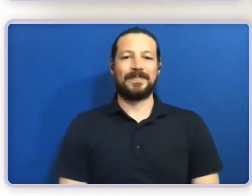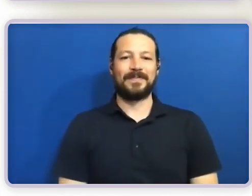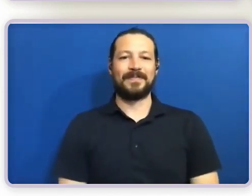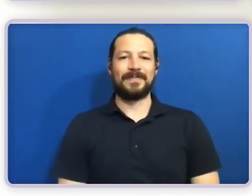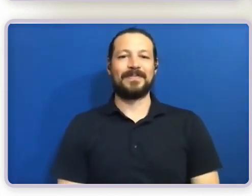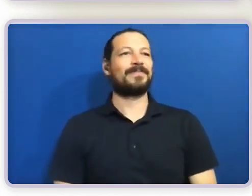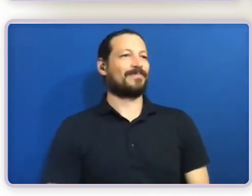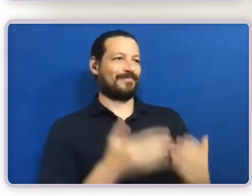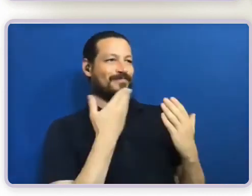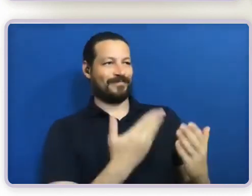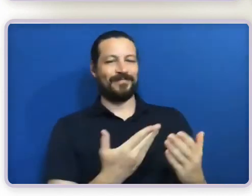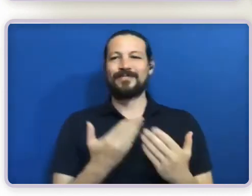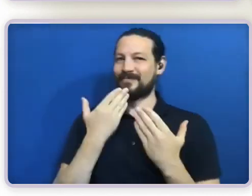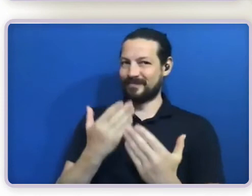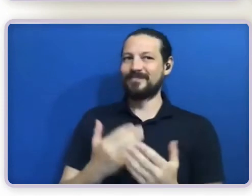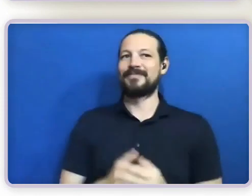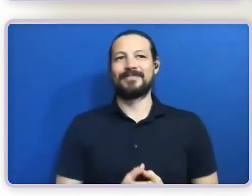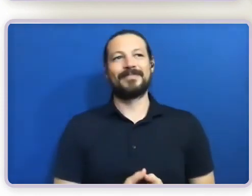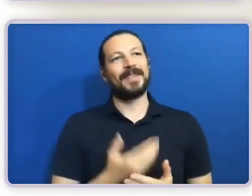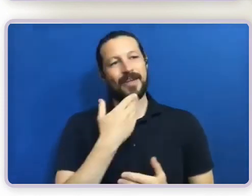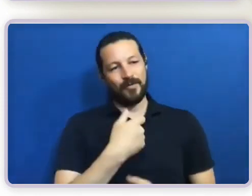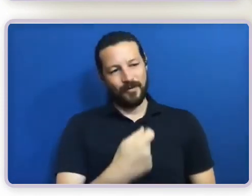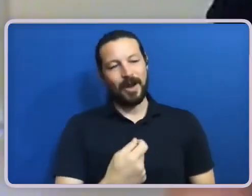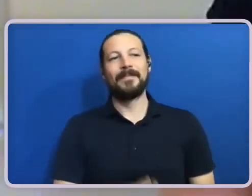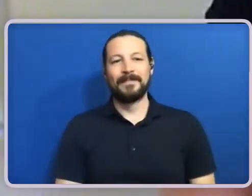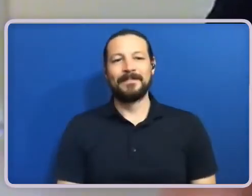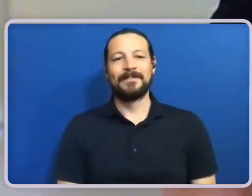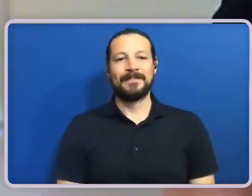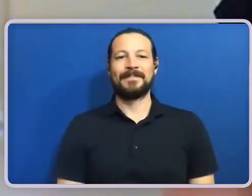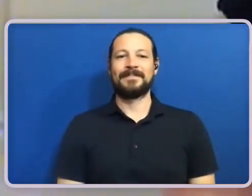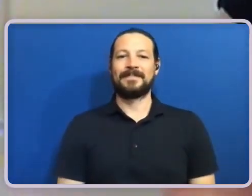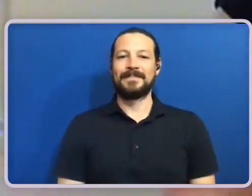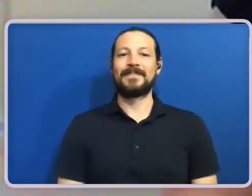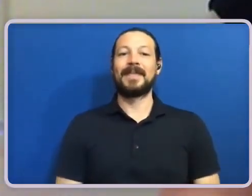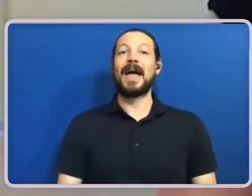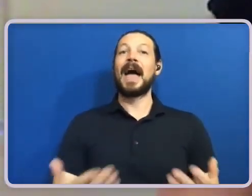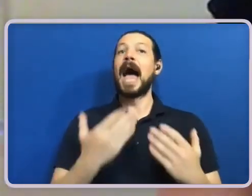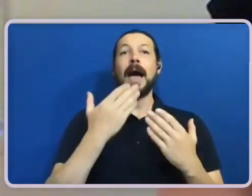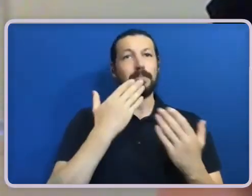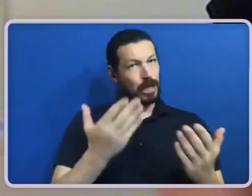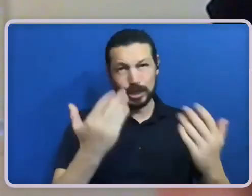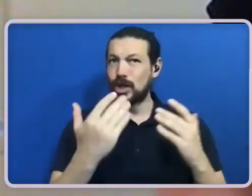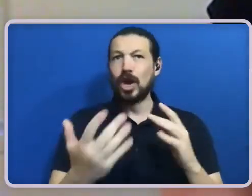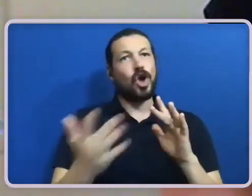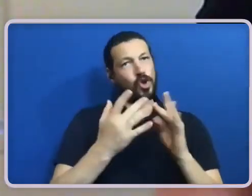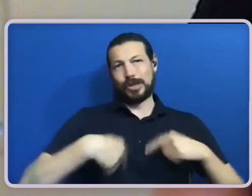Thank you very much. Thank you again for having us today. And please don't be afraid, give us a call.